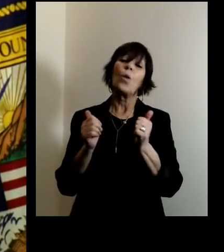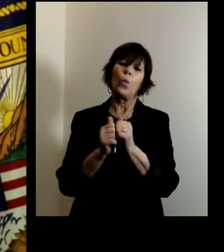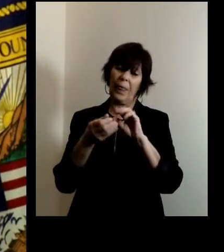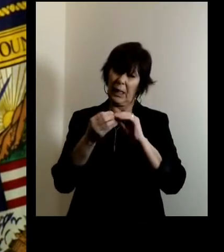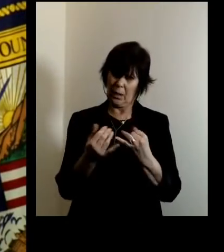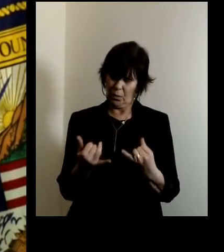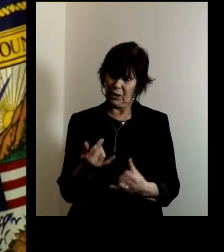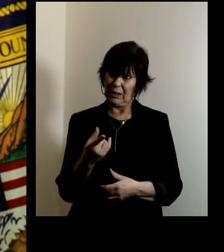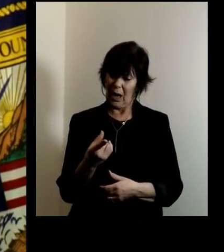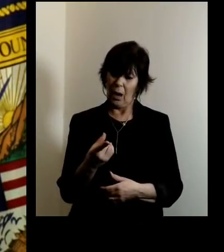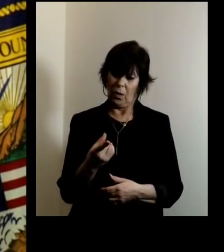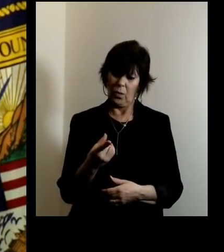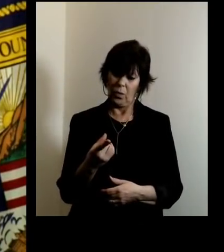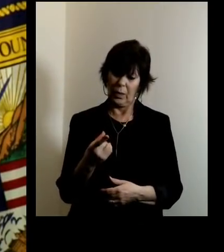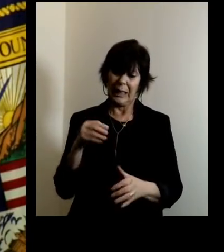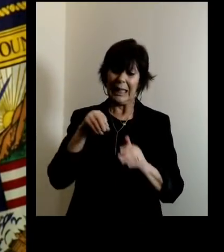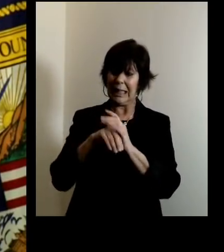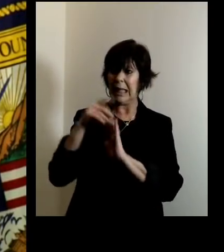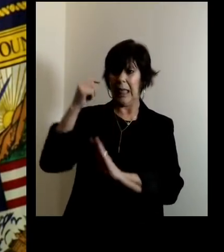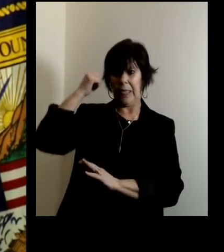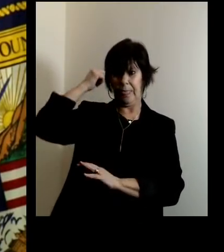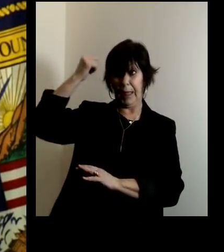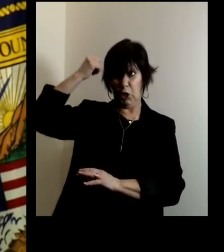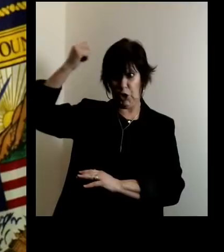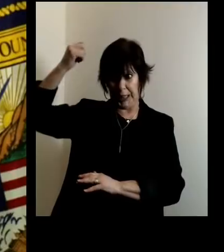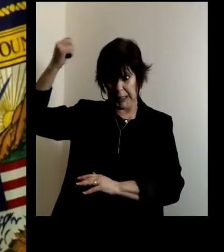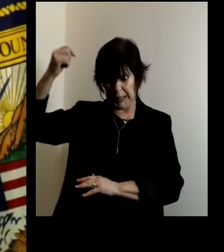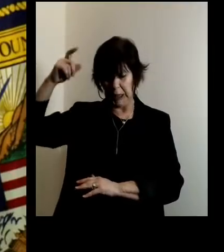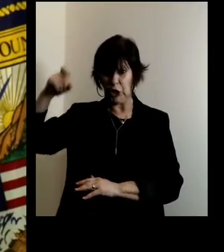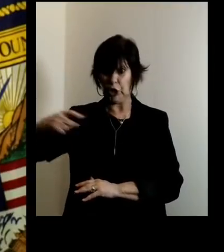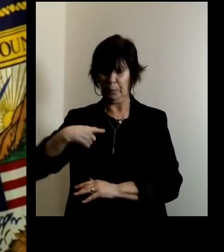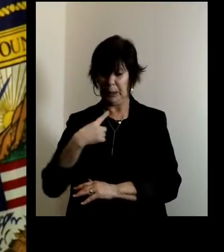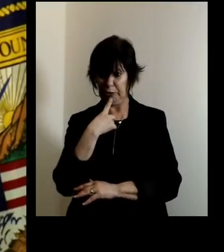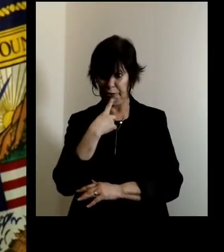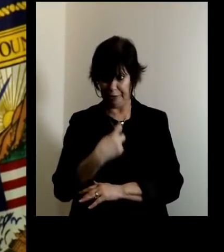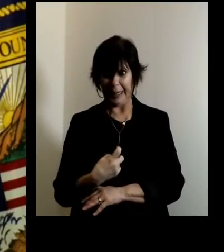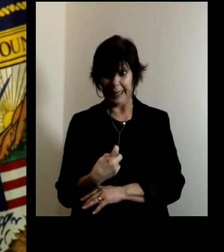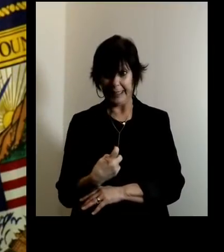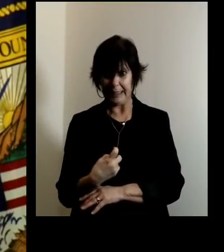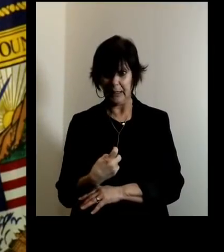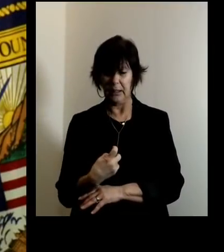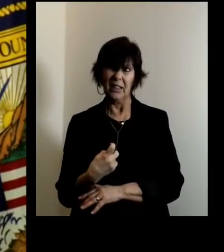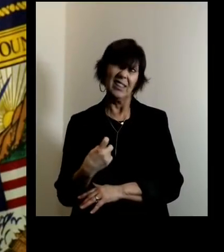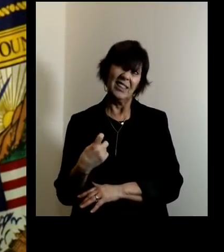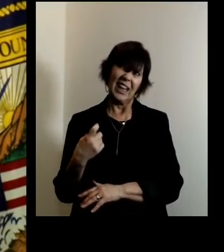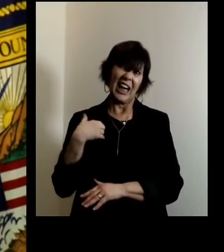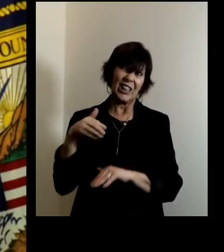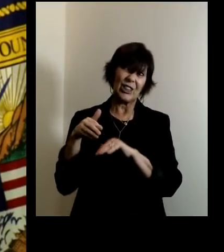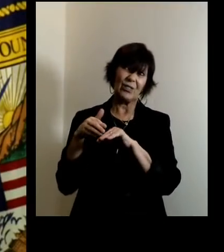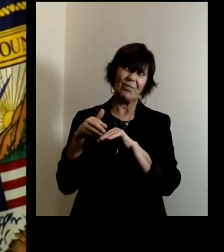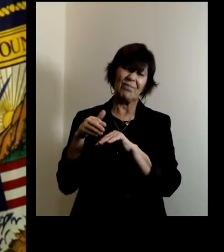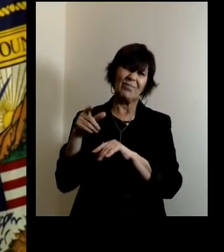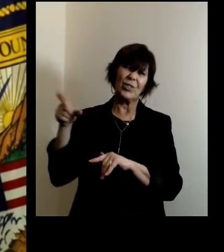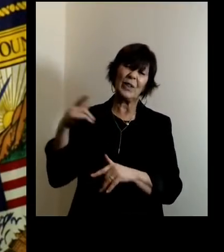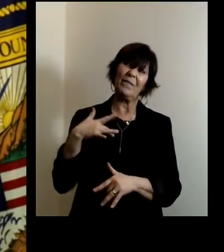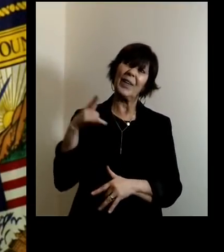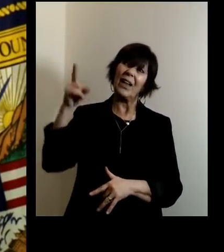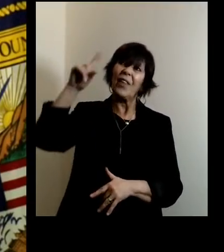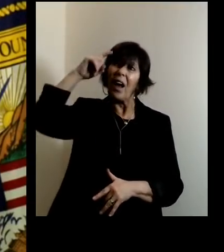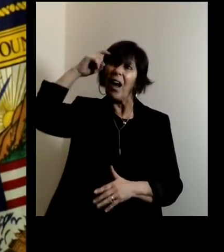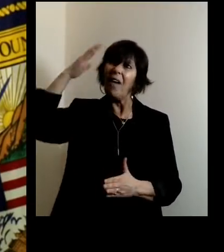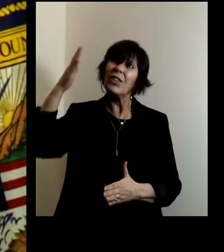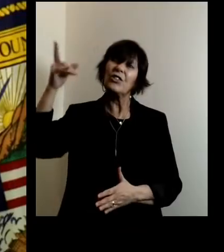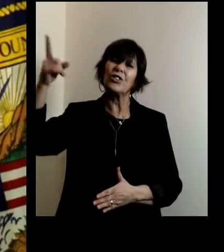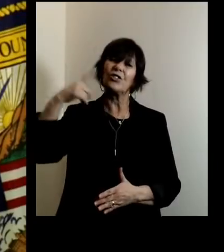they are now, in theory, we should be in red. Are you sensing the governor's at least trying to give local